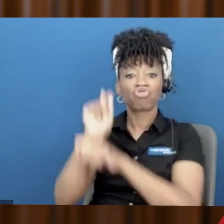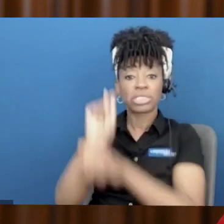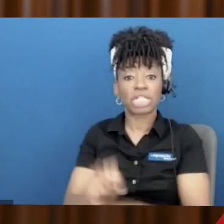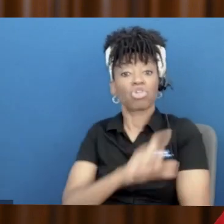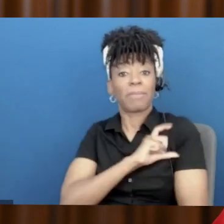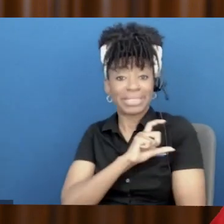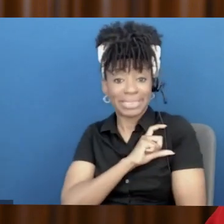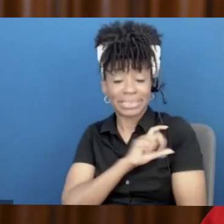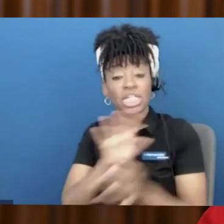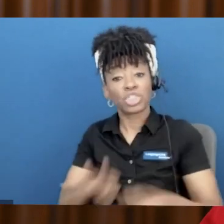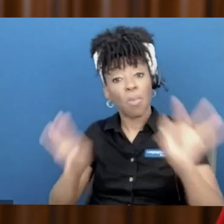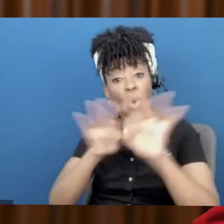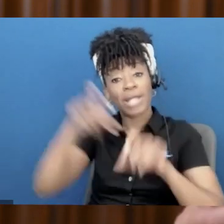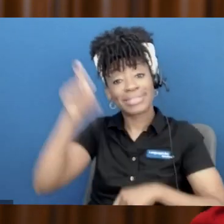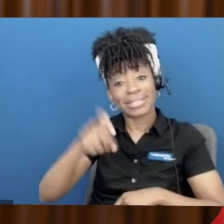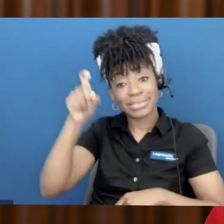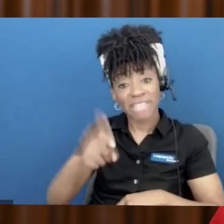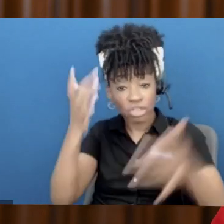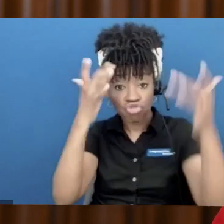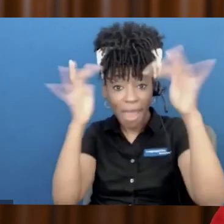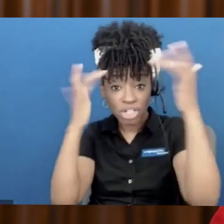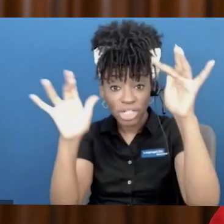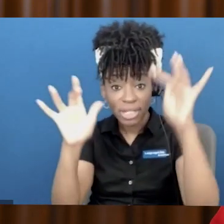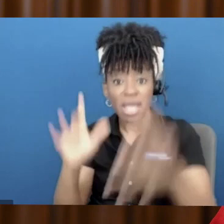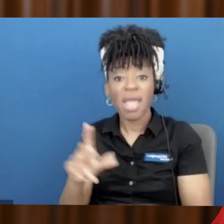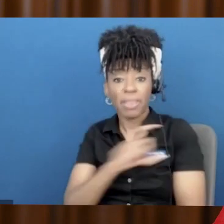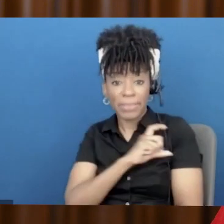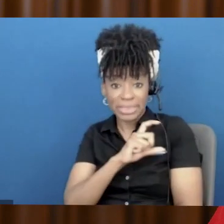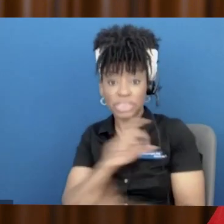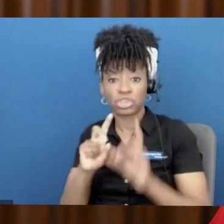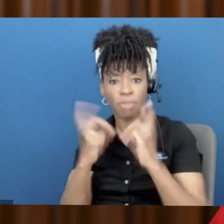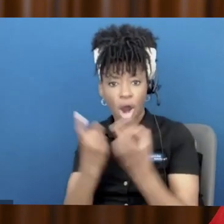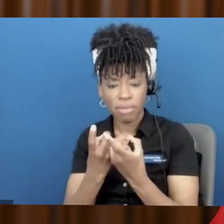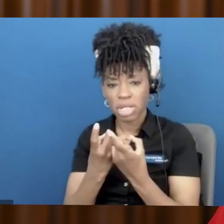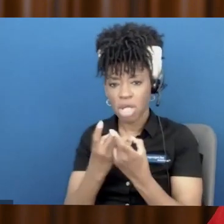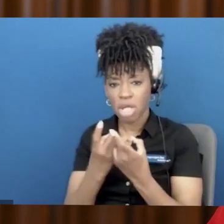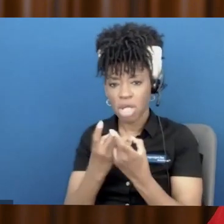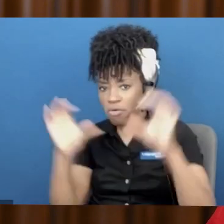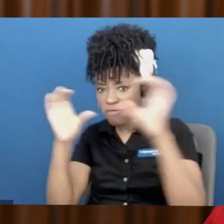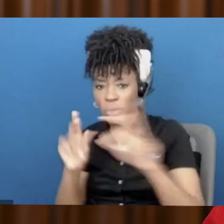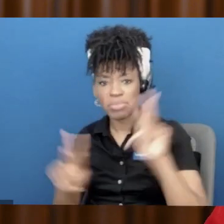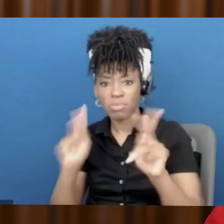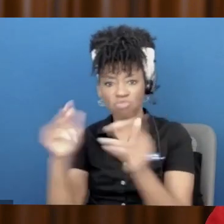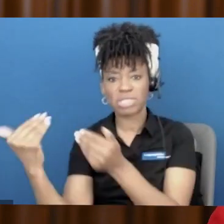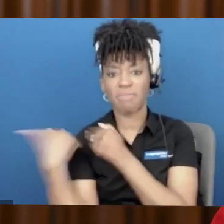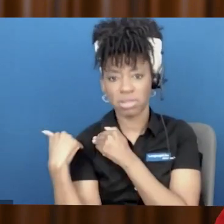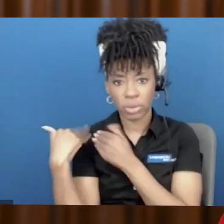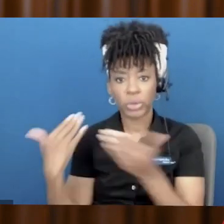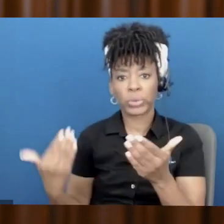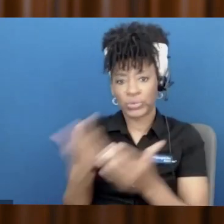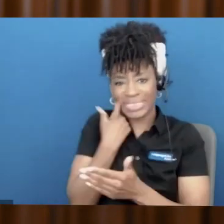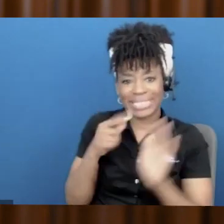and necessary strategy, and MPD is working hard to hold accountable those responsible for the recent gun homicides so we can